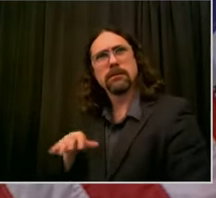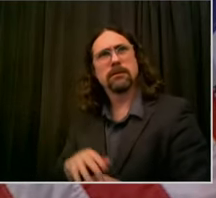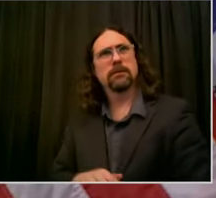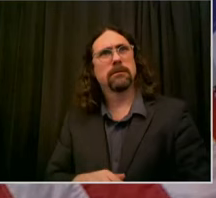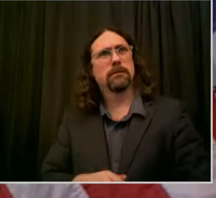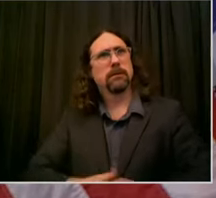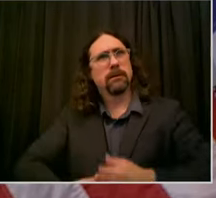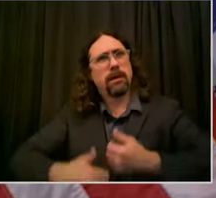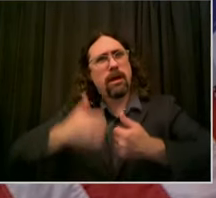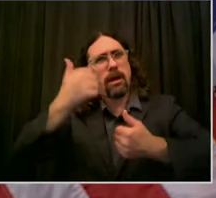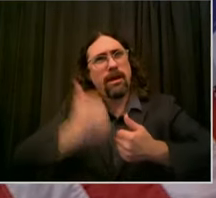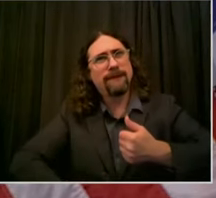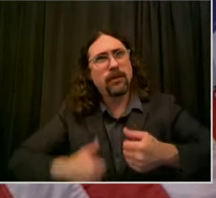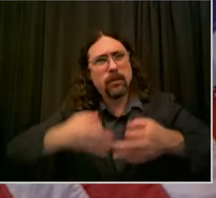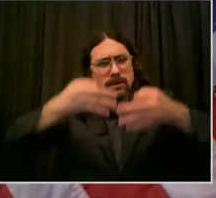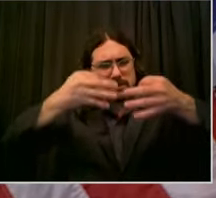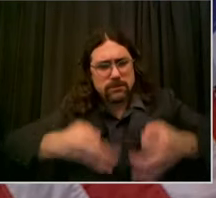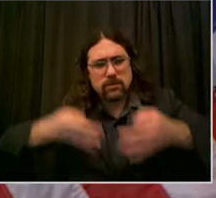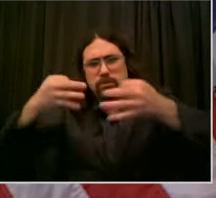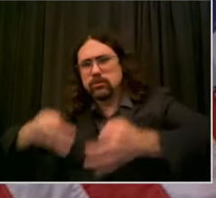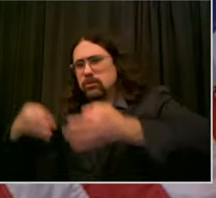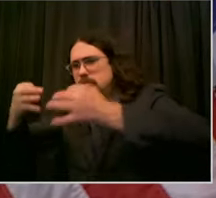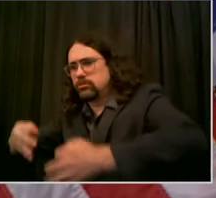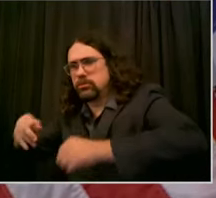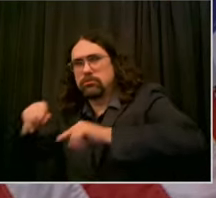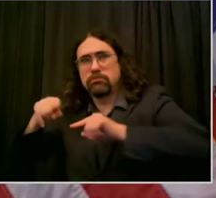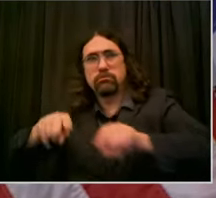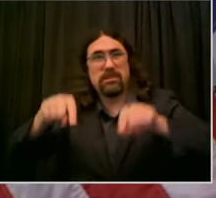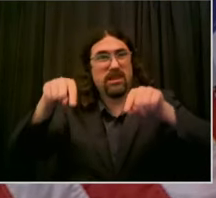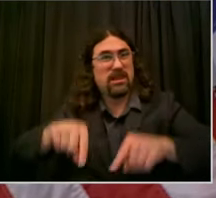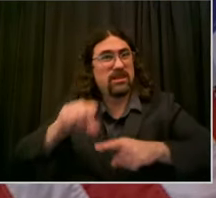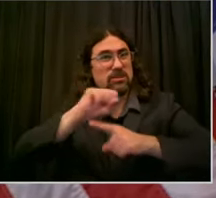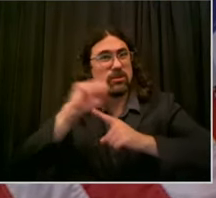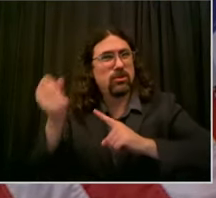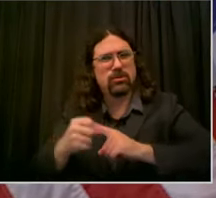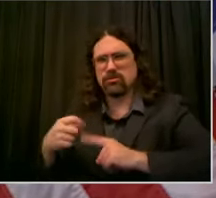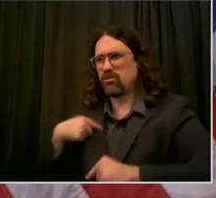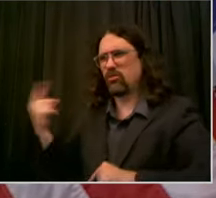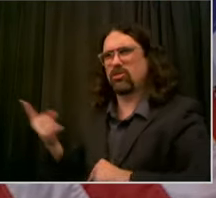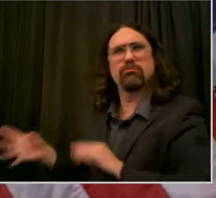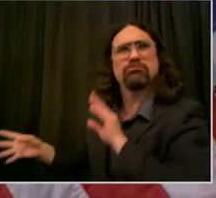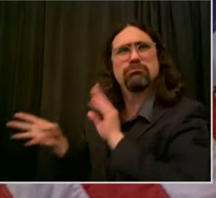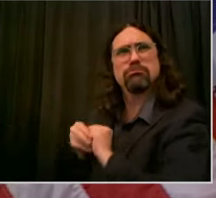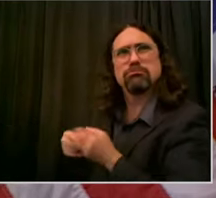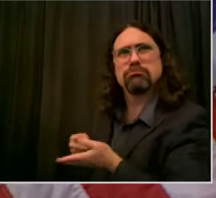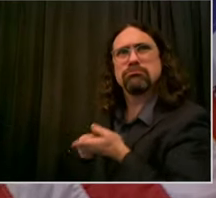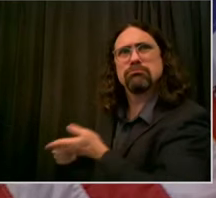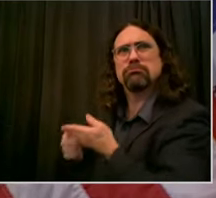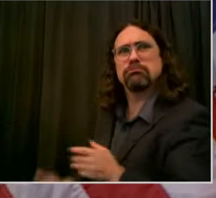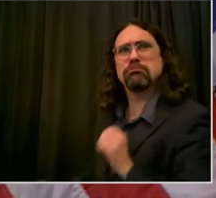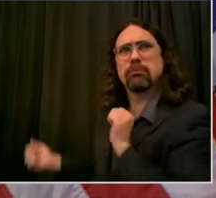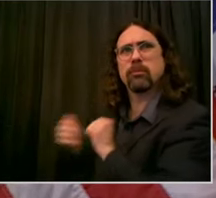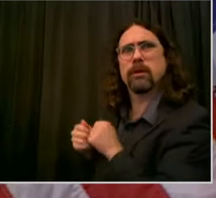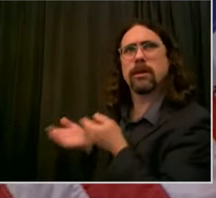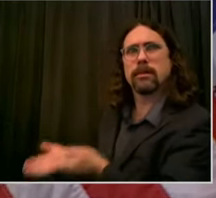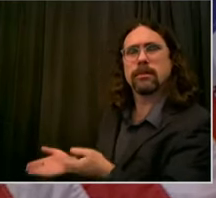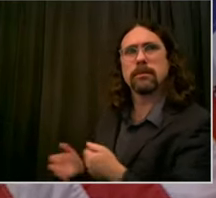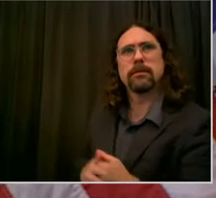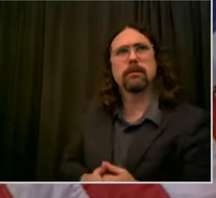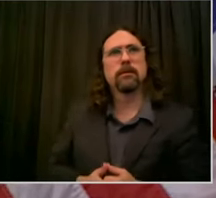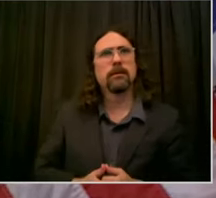consensus. If I see something troubling, I'm going to say it's troubling, but there's still, regardless of what I say, going to be an